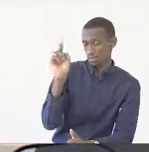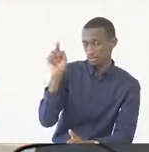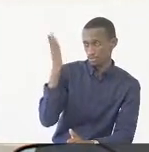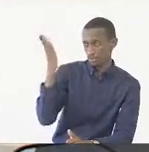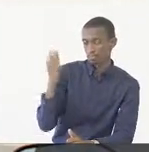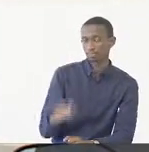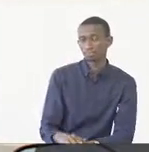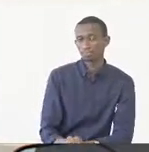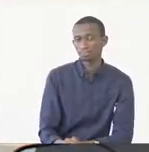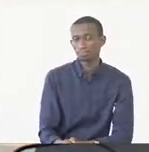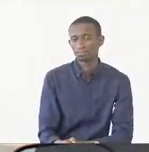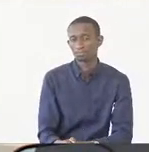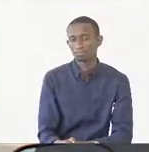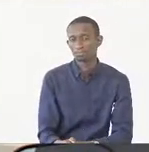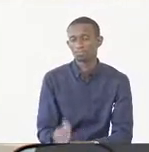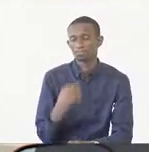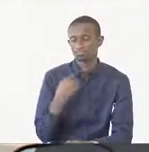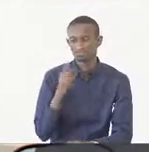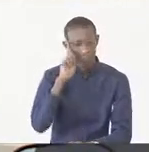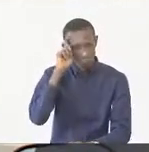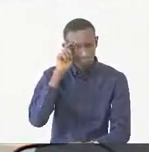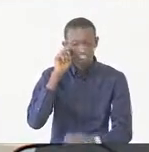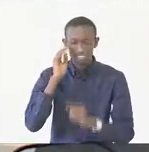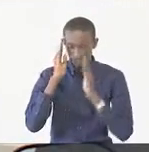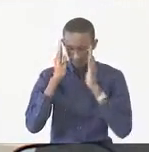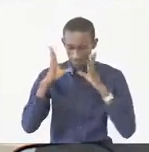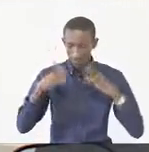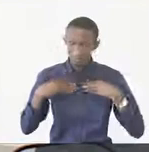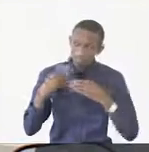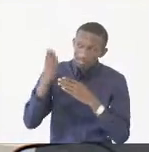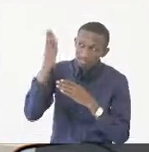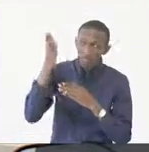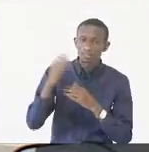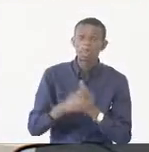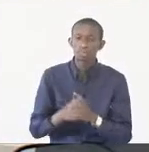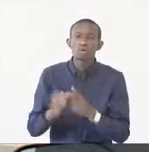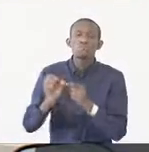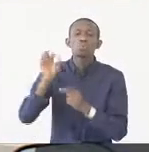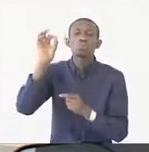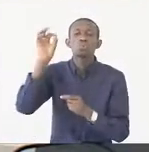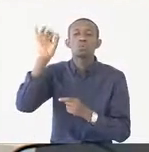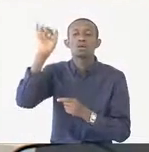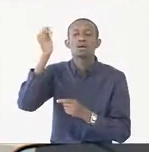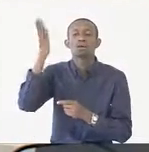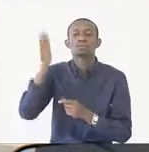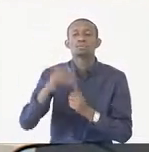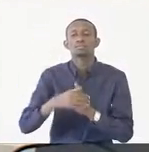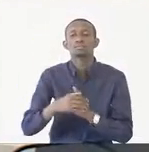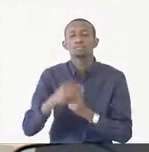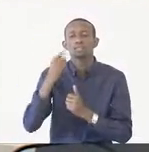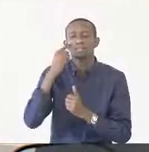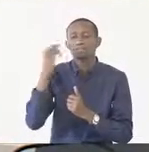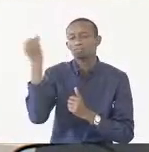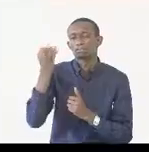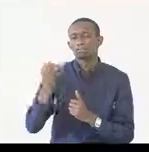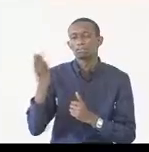to consider the like y that we have here, because here we were considering x to be there. Look at the diagram,